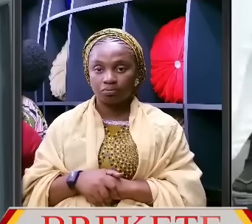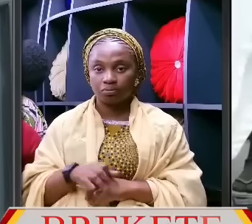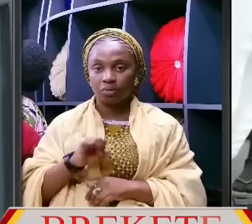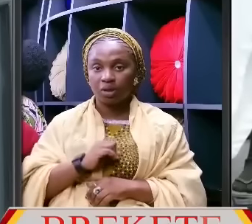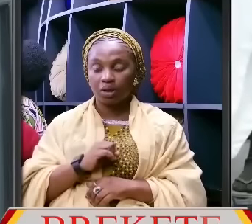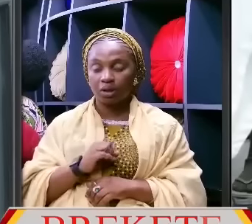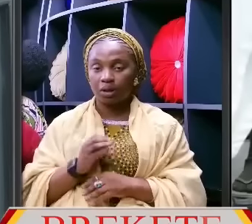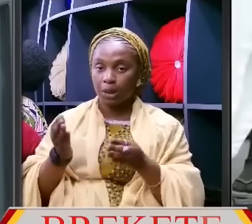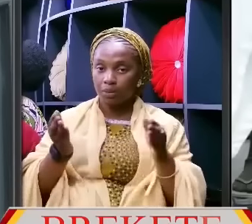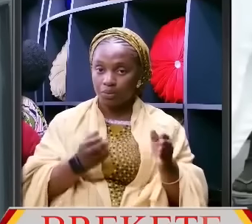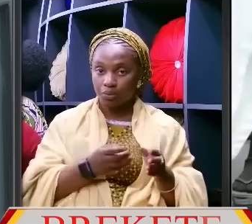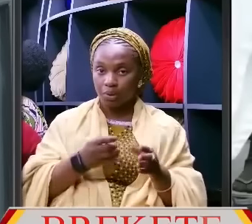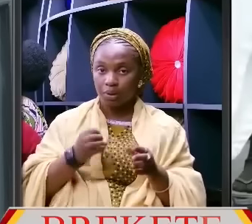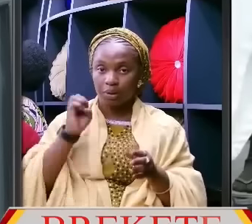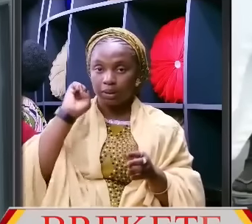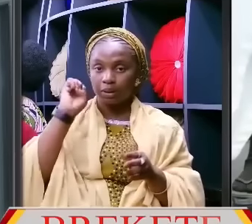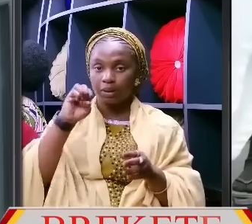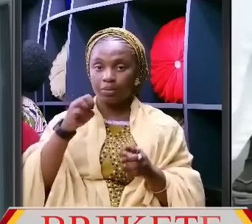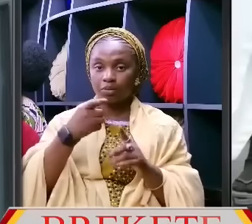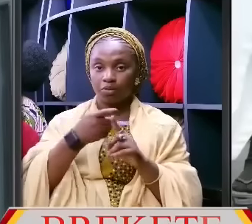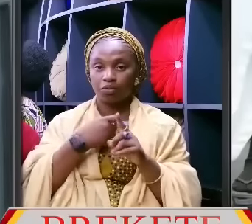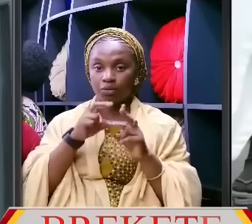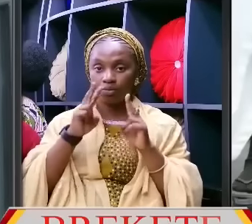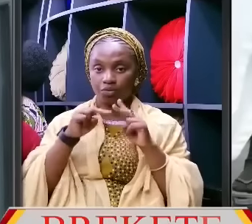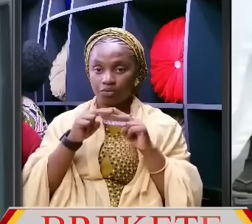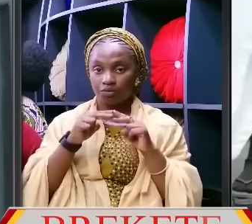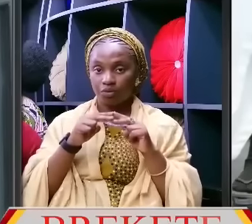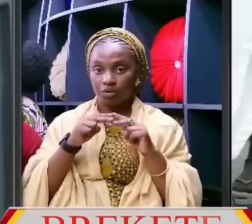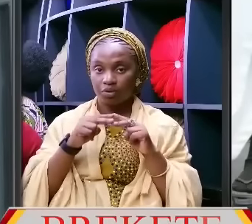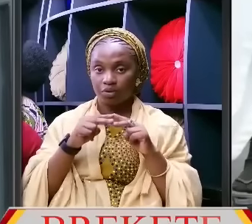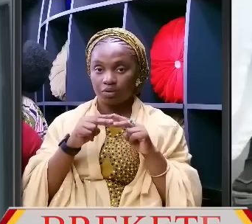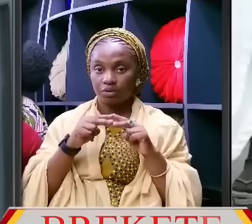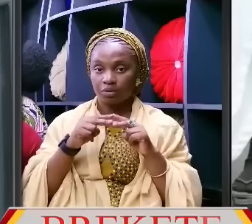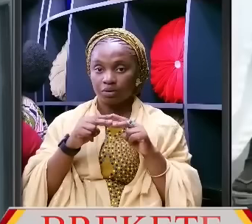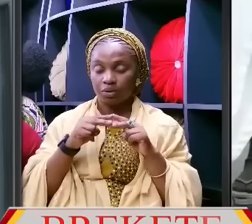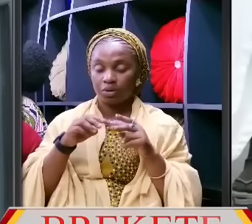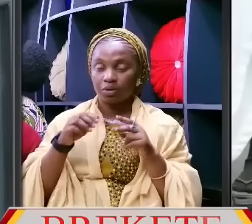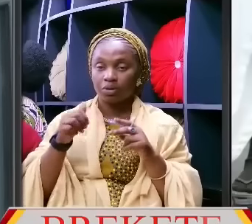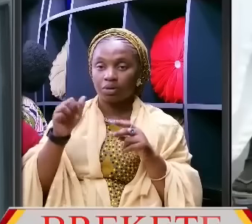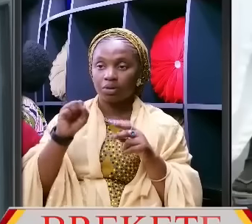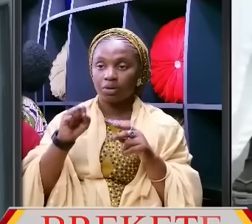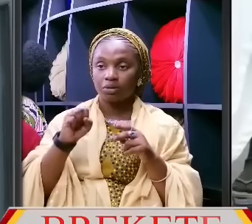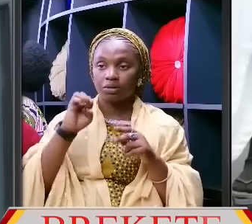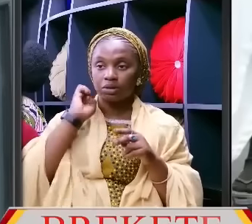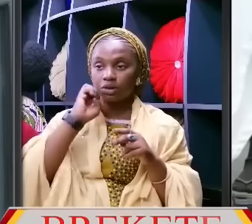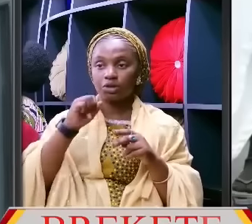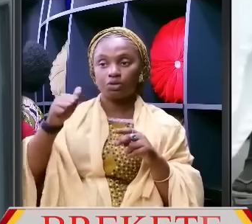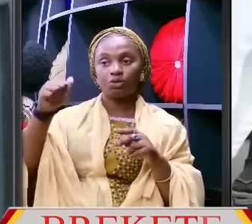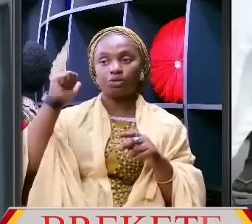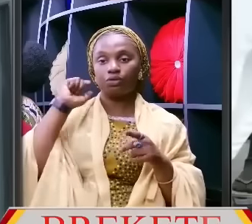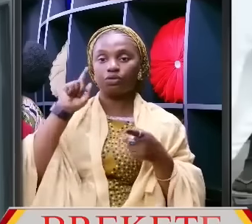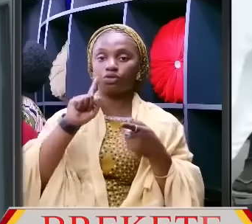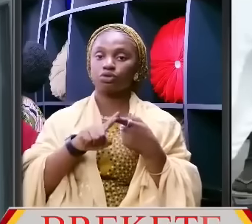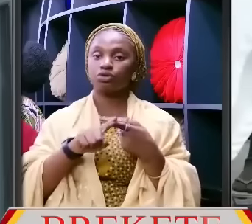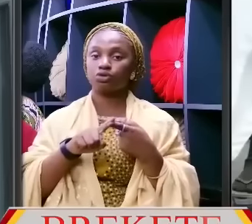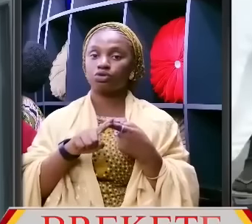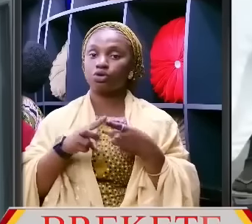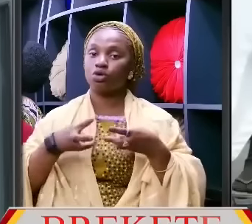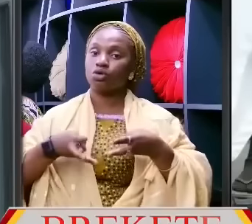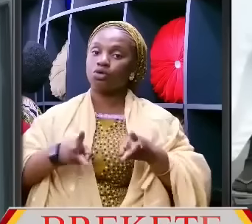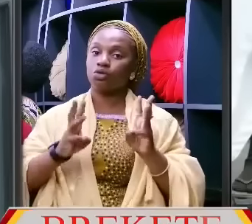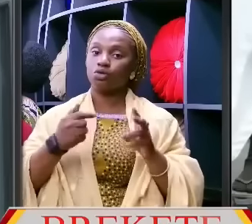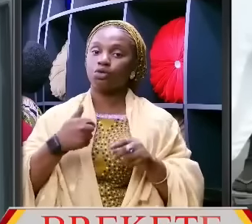from village they grow up. So as they don't grow now, I call the collector. May go. He go enter my house.